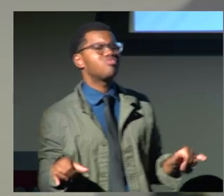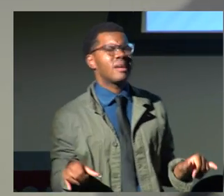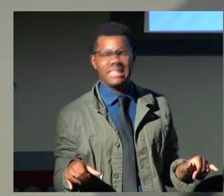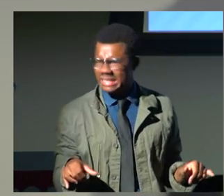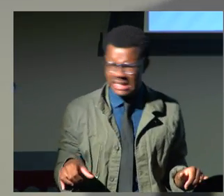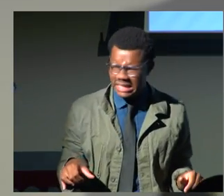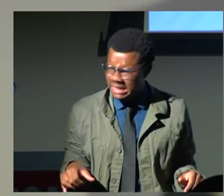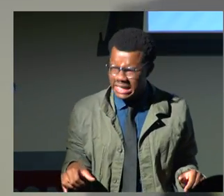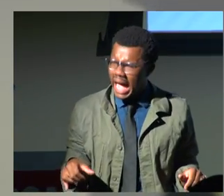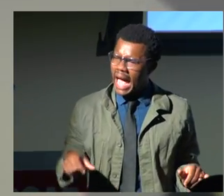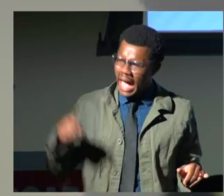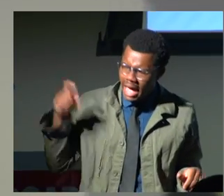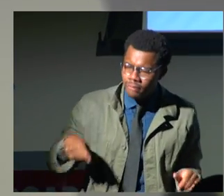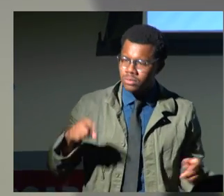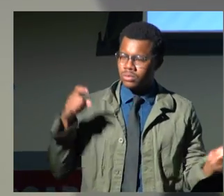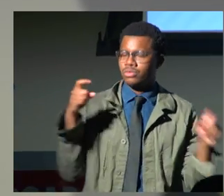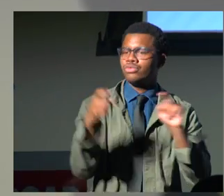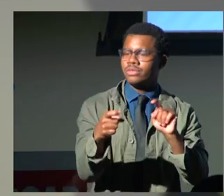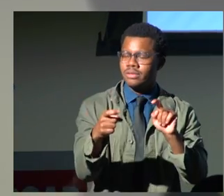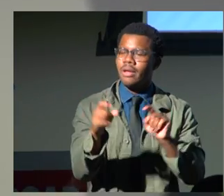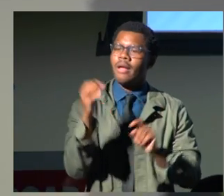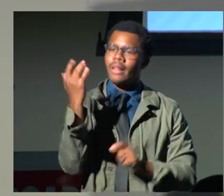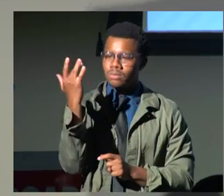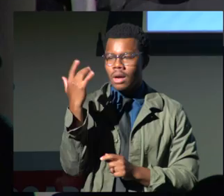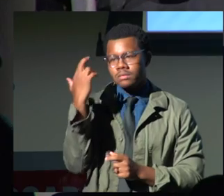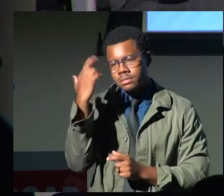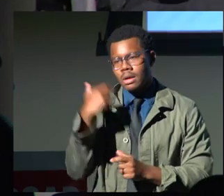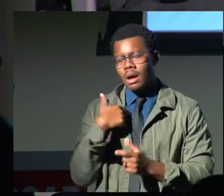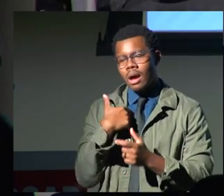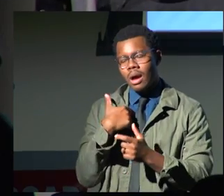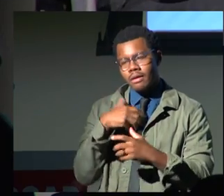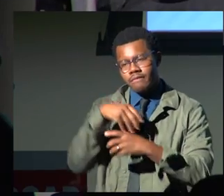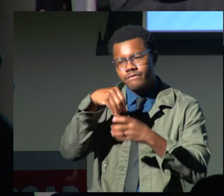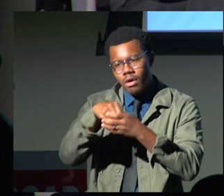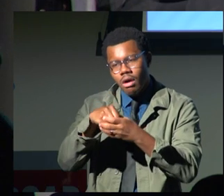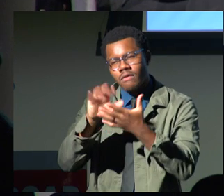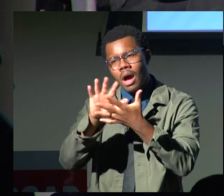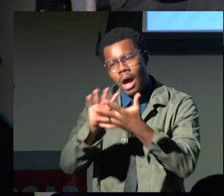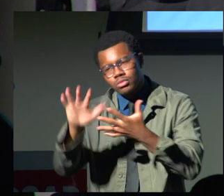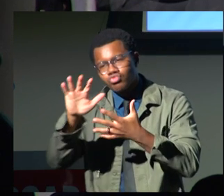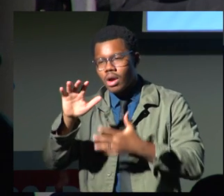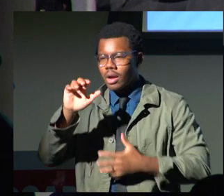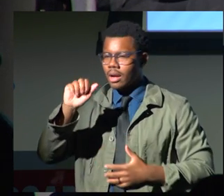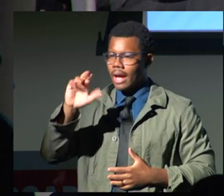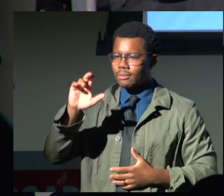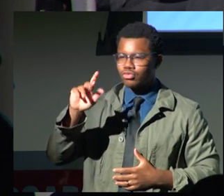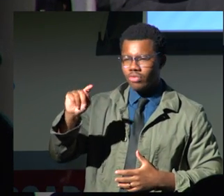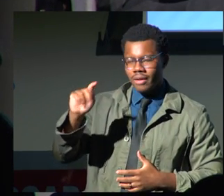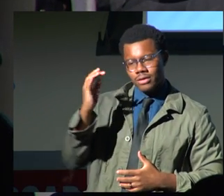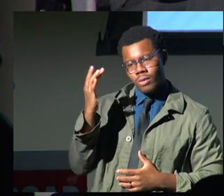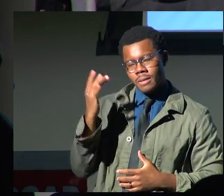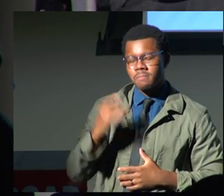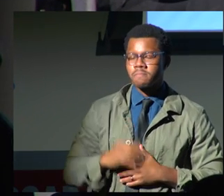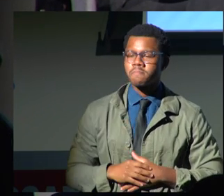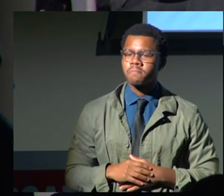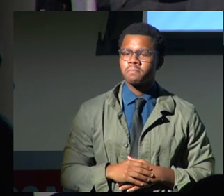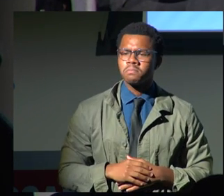why the interest in abstraction started to come into my practice, yeah. So here's a question,